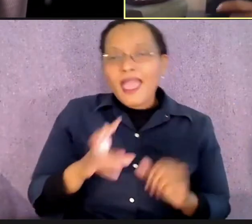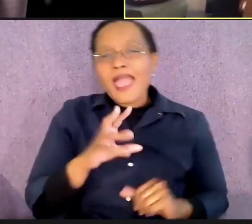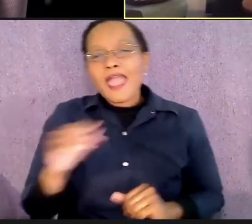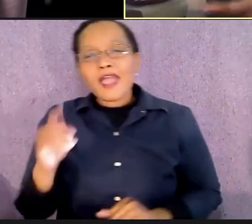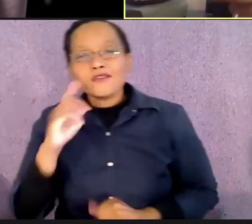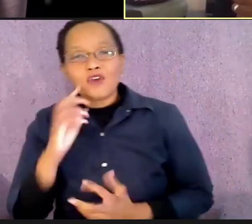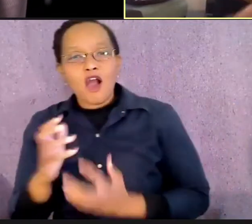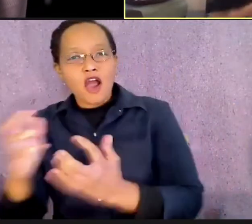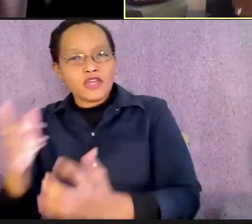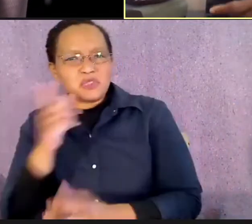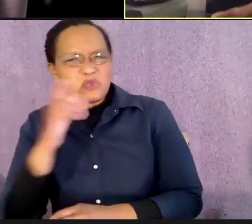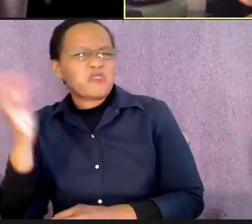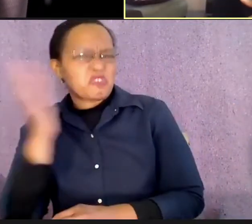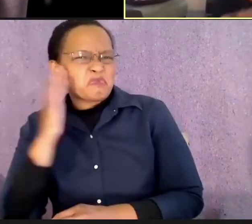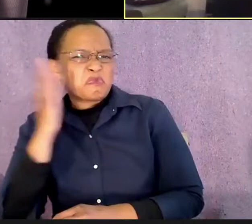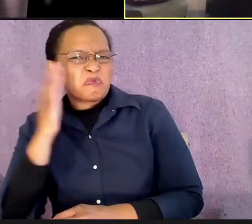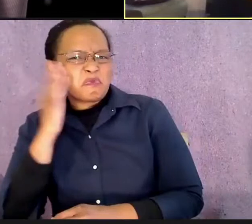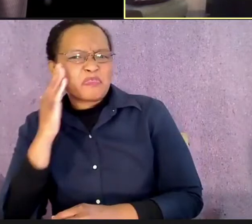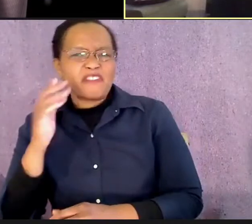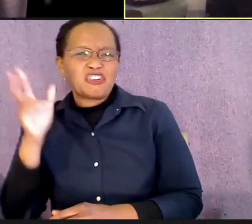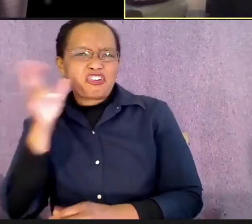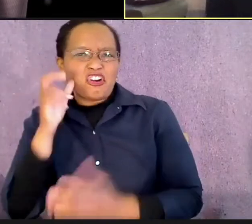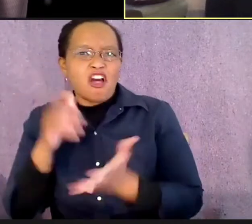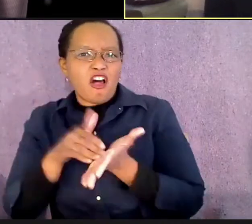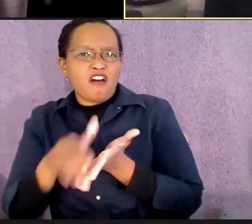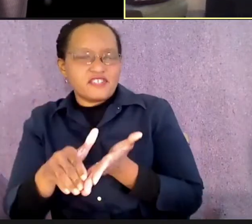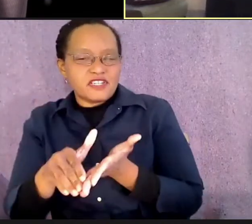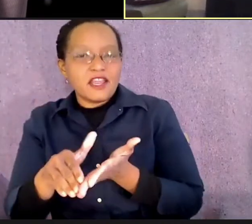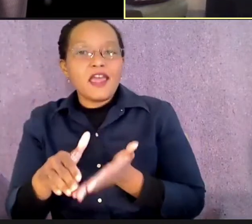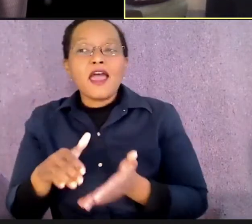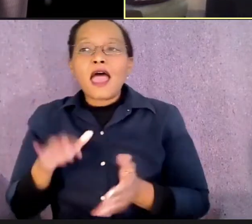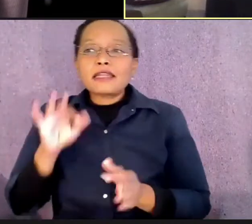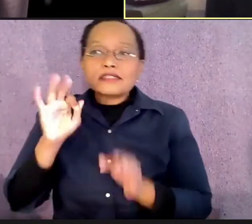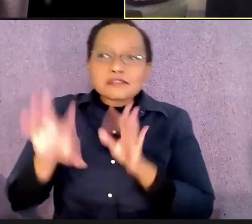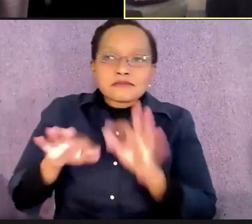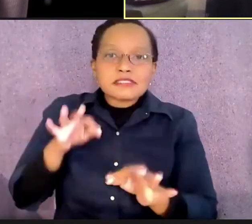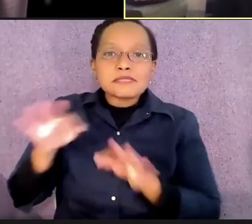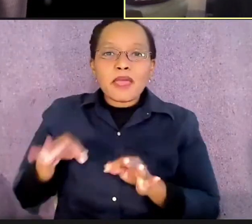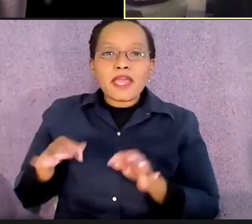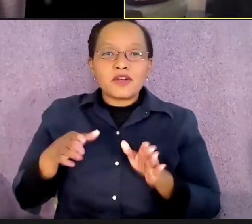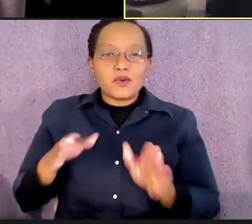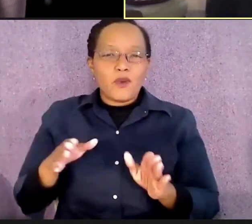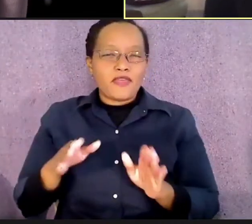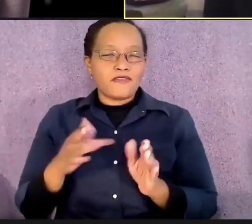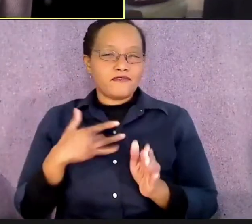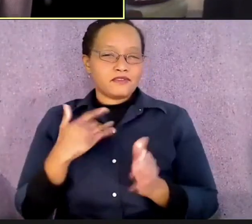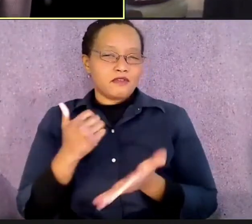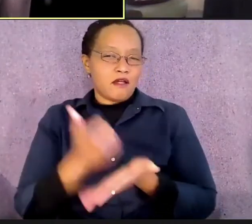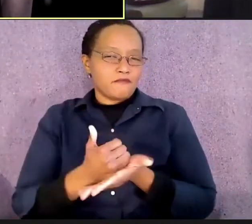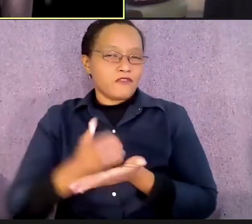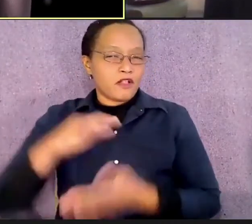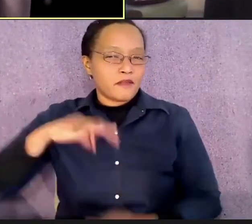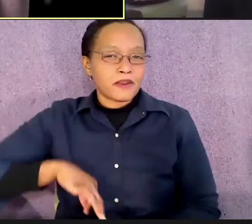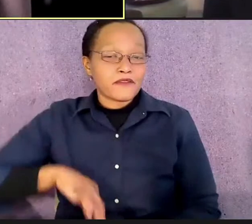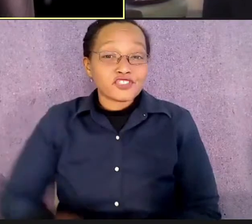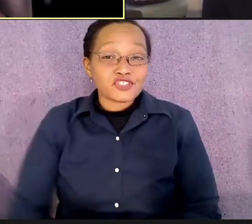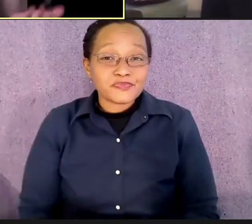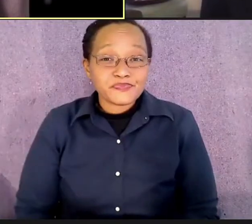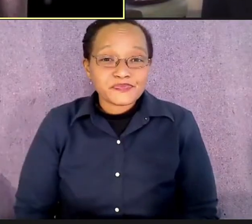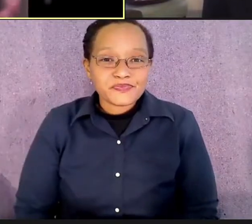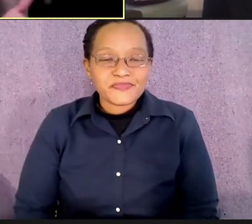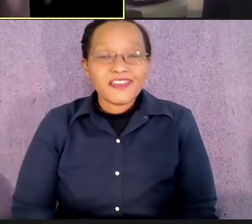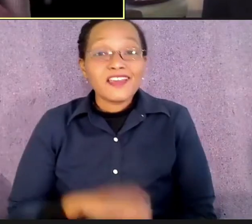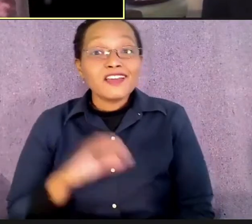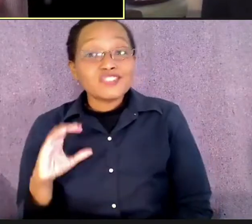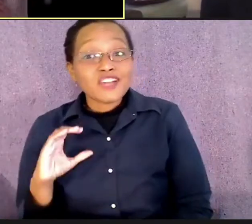before, but trying to give it to them in a way that feels helpful to them and explaining it to people who don't know anything. And yeah, you mentioned your humor and